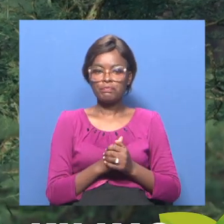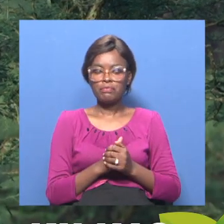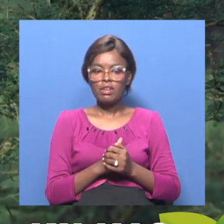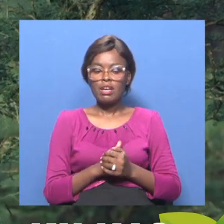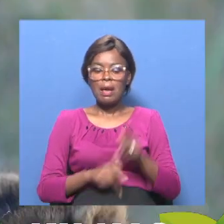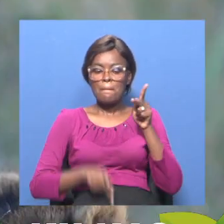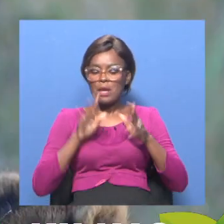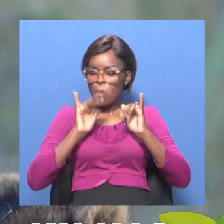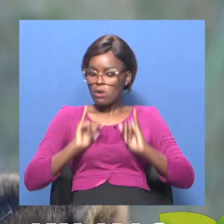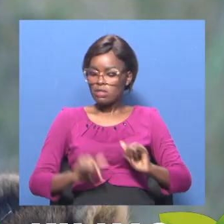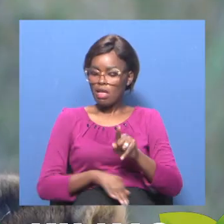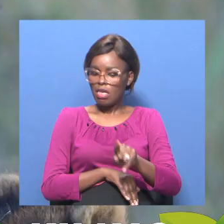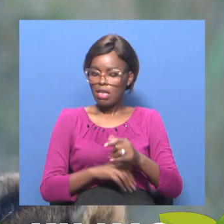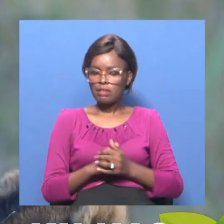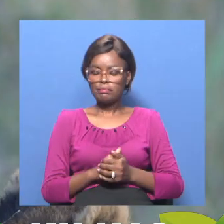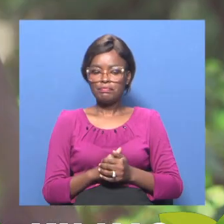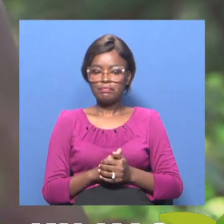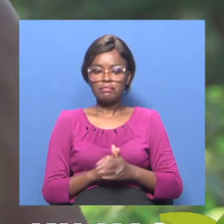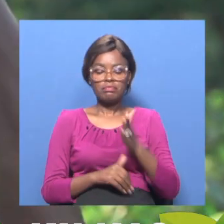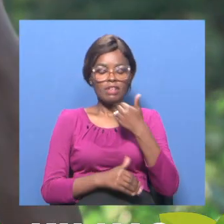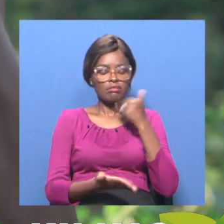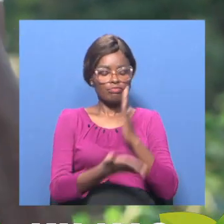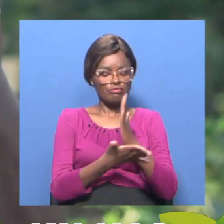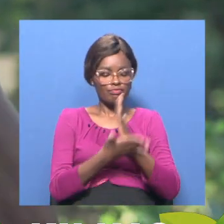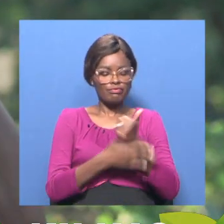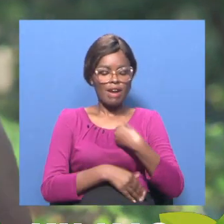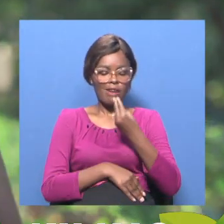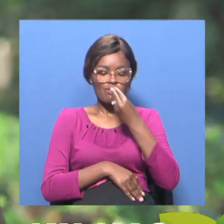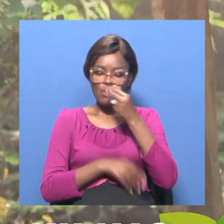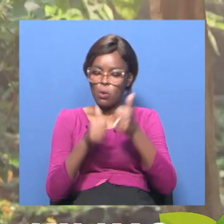people staying here would be ensured the best quality produce,